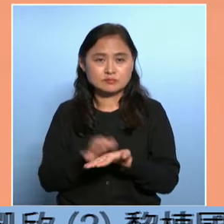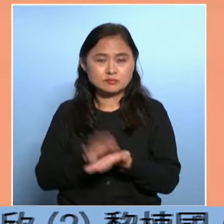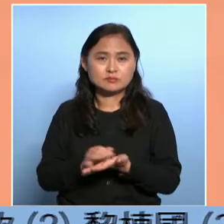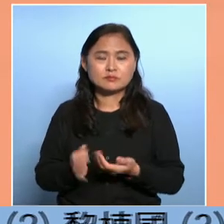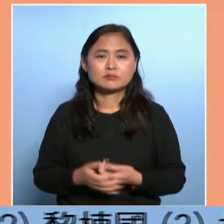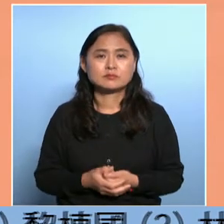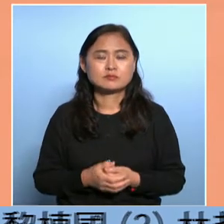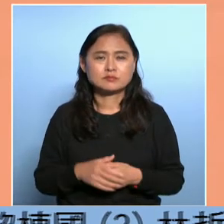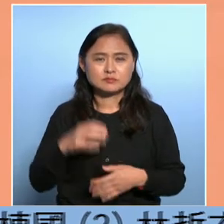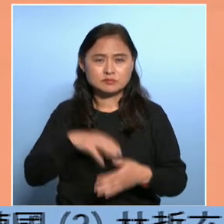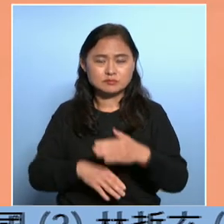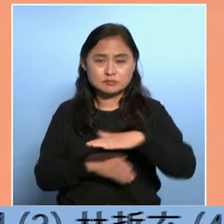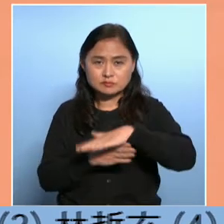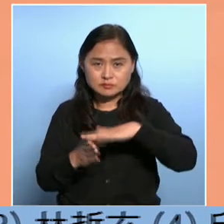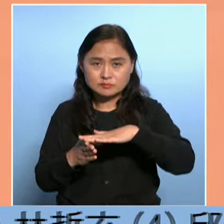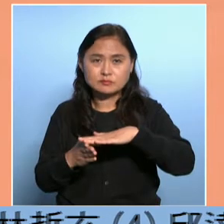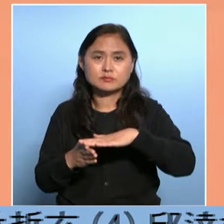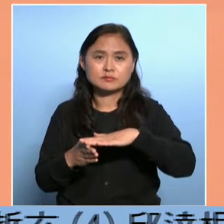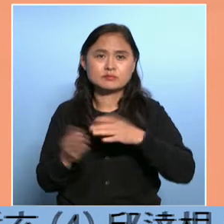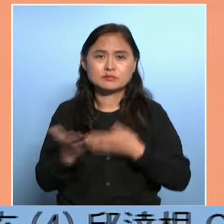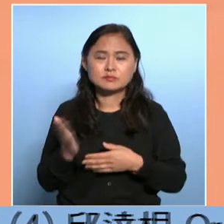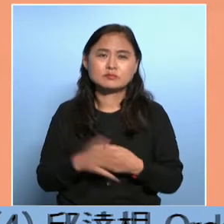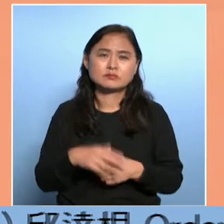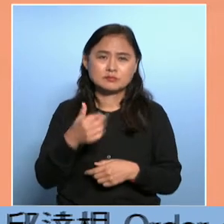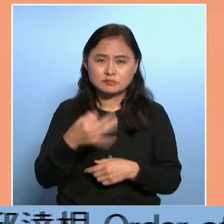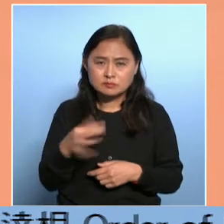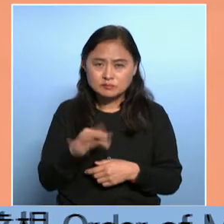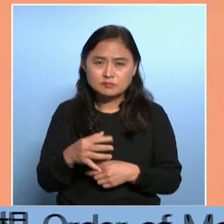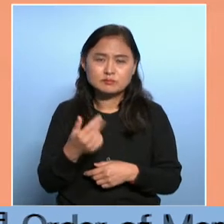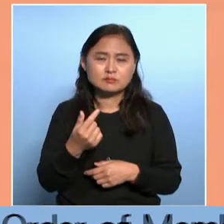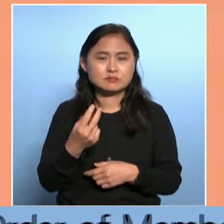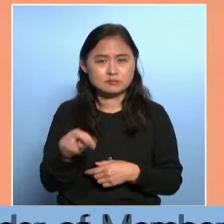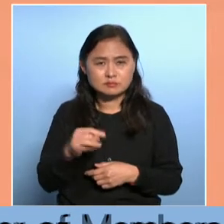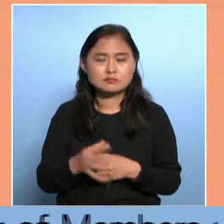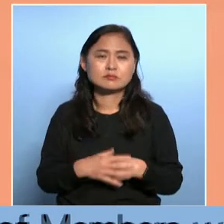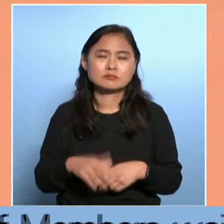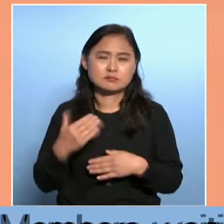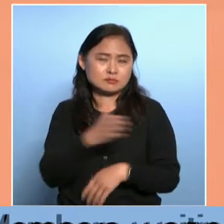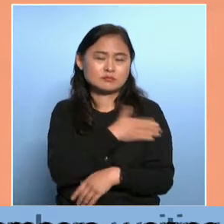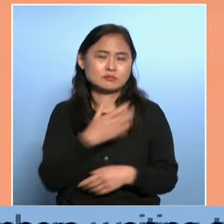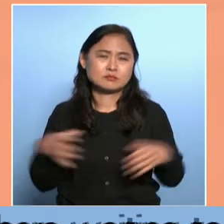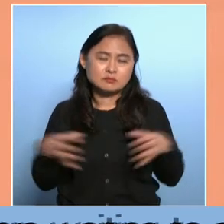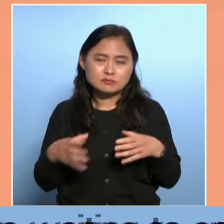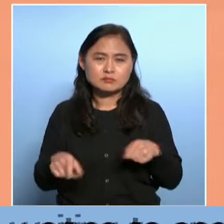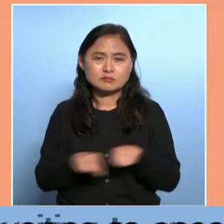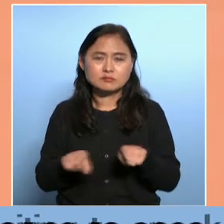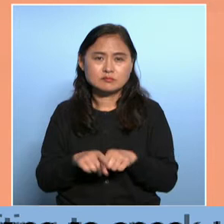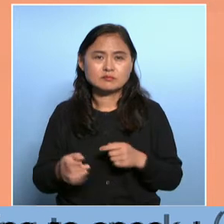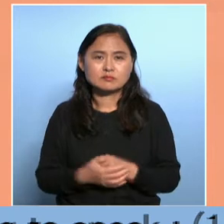as hostels, they may have 10 to 20 domestic